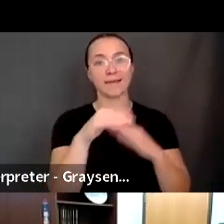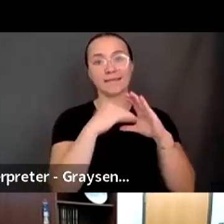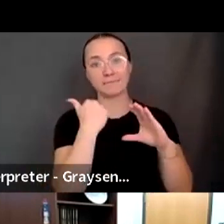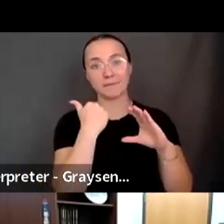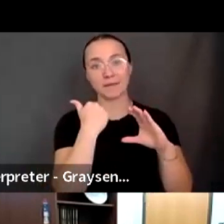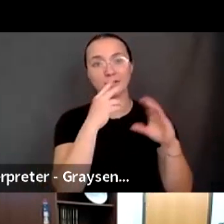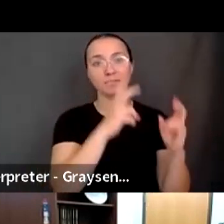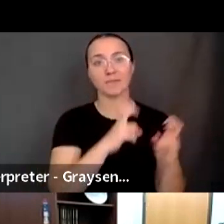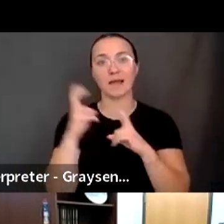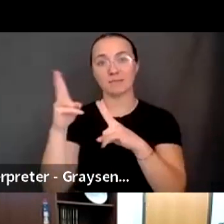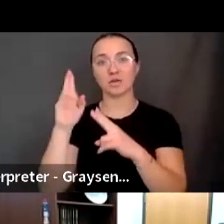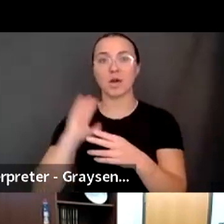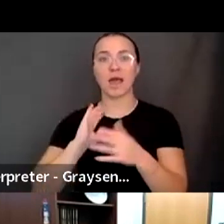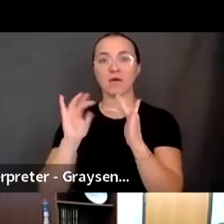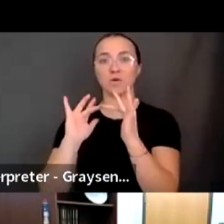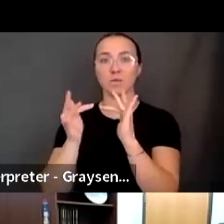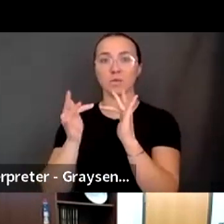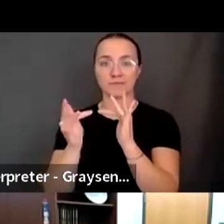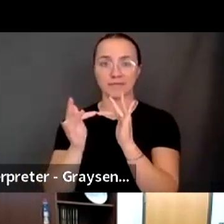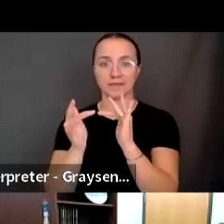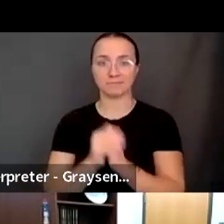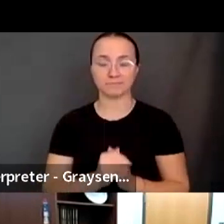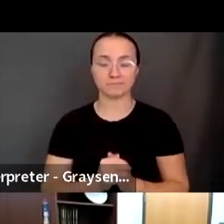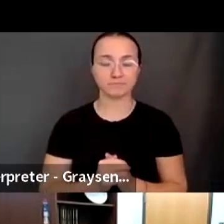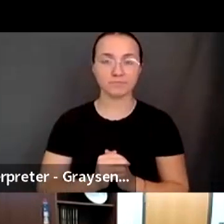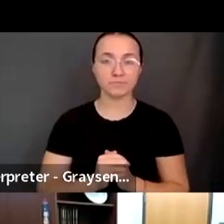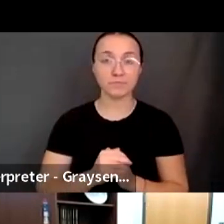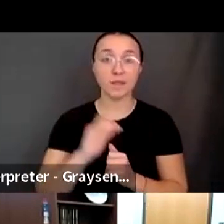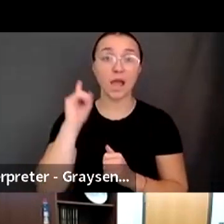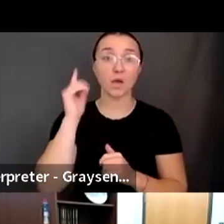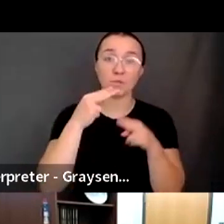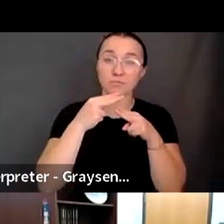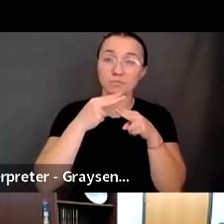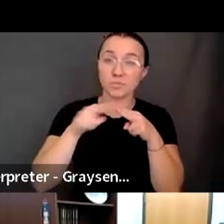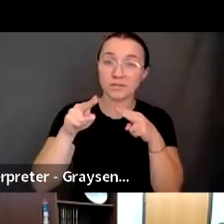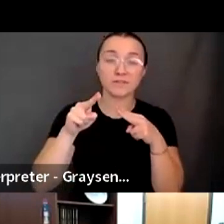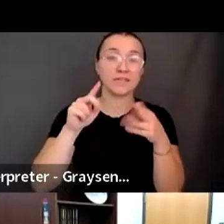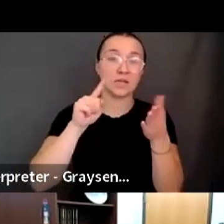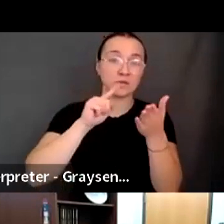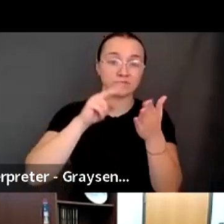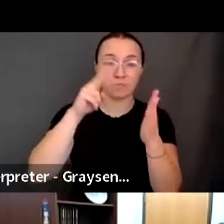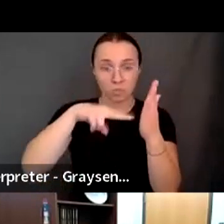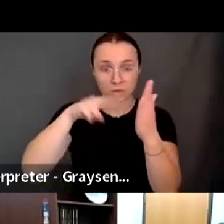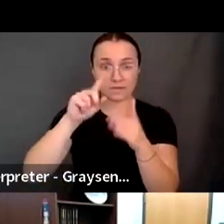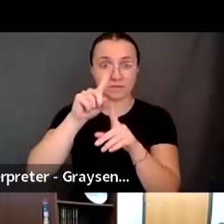website. I am going to briefly read through these questions.